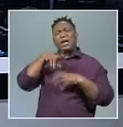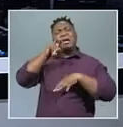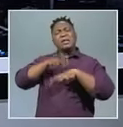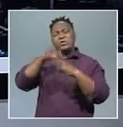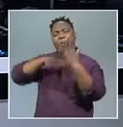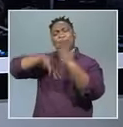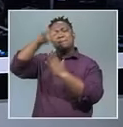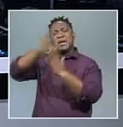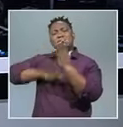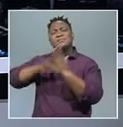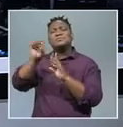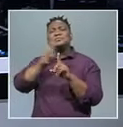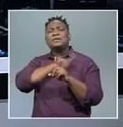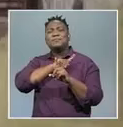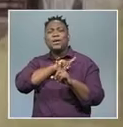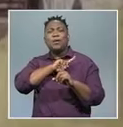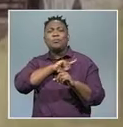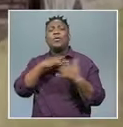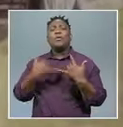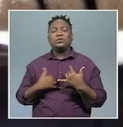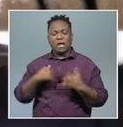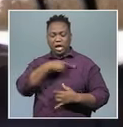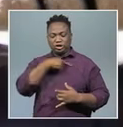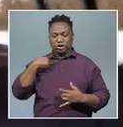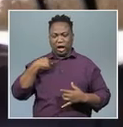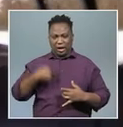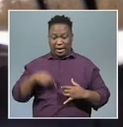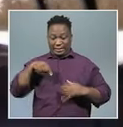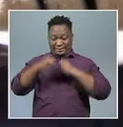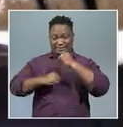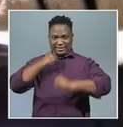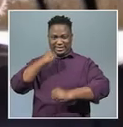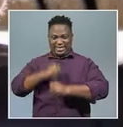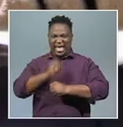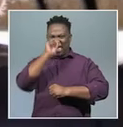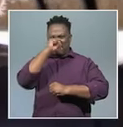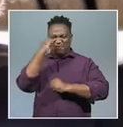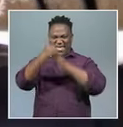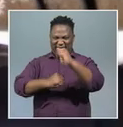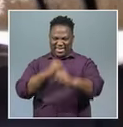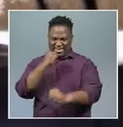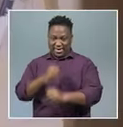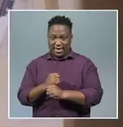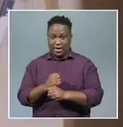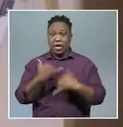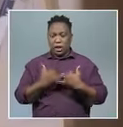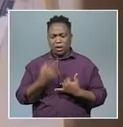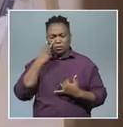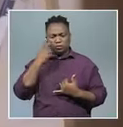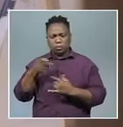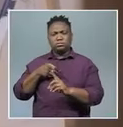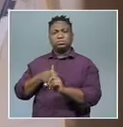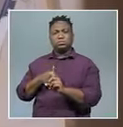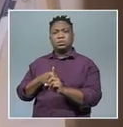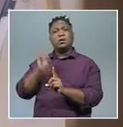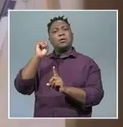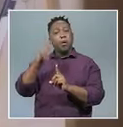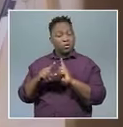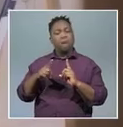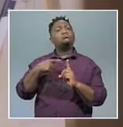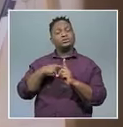Chinese Year of the Pig. It's not hogwash. The Swiss watchmaker has recognized Pig Casso's talent online and selected her as the artist